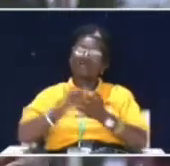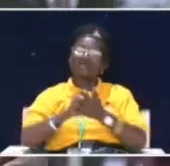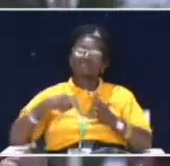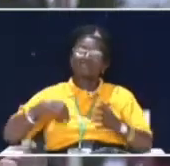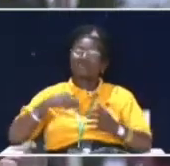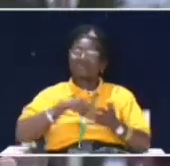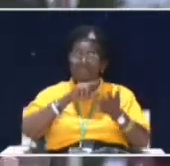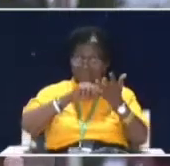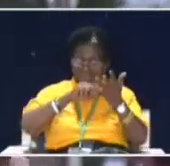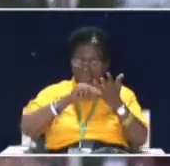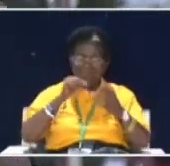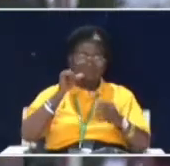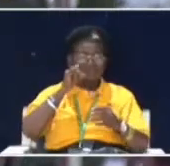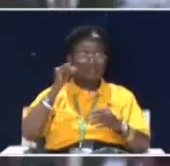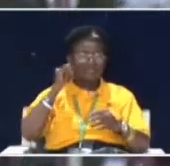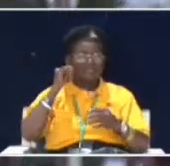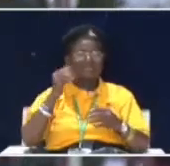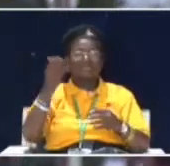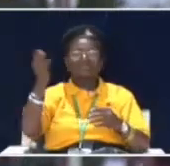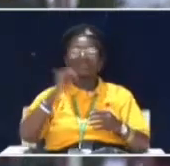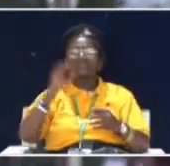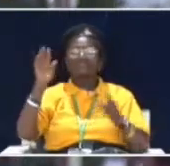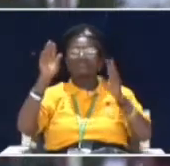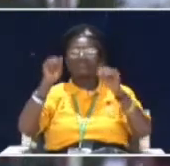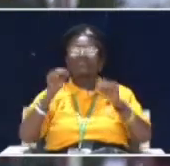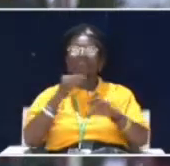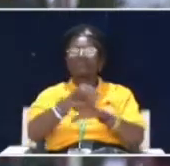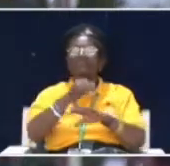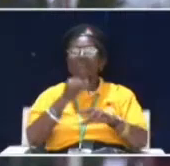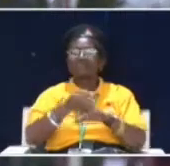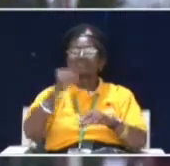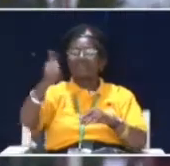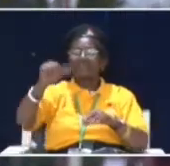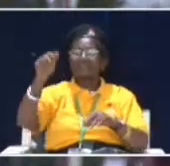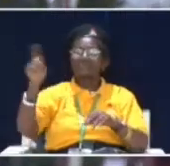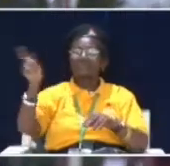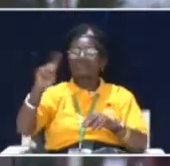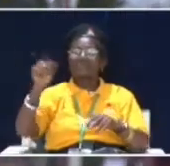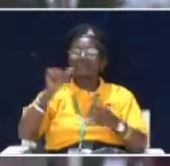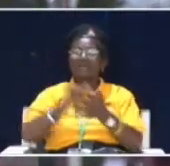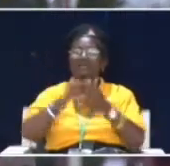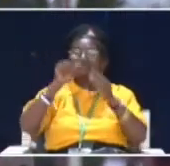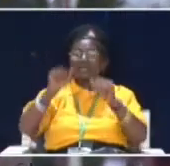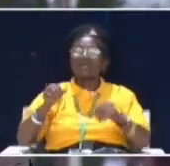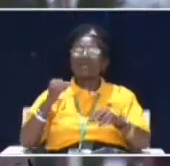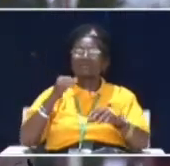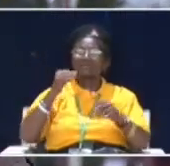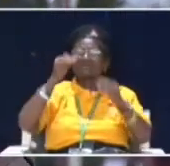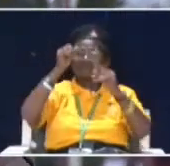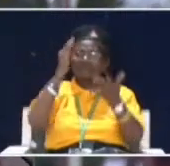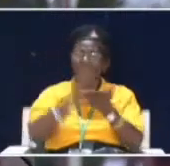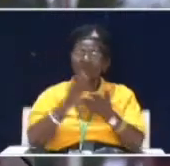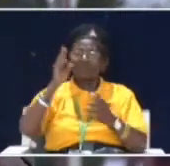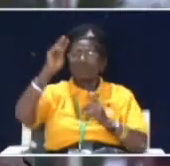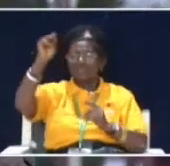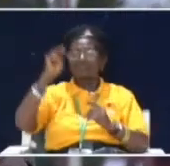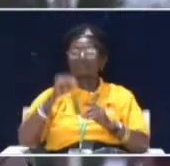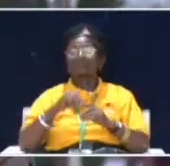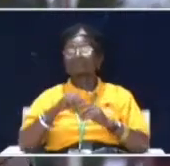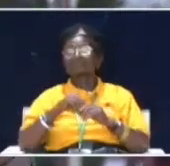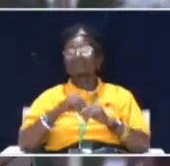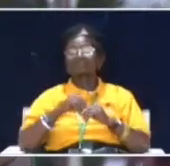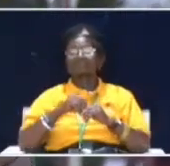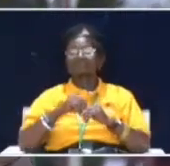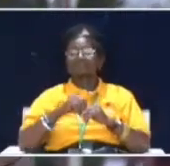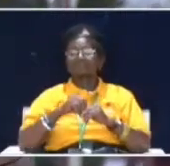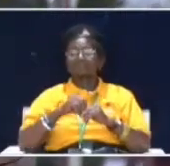yesterday. Gege bi ati kolana. There is no force anywhere that can stop him. Ko si agbara kagbara kankan ni